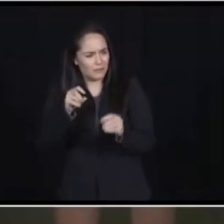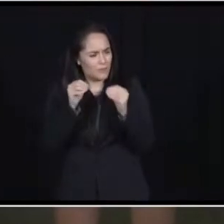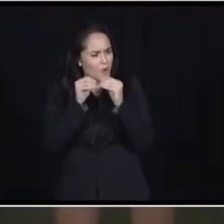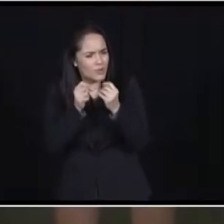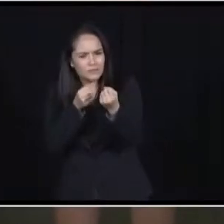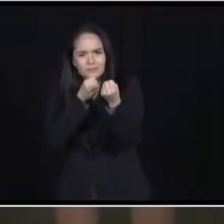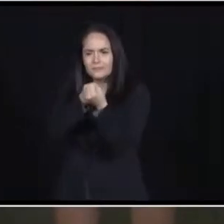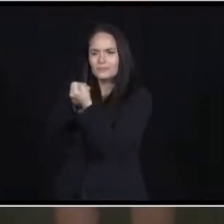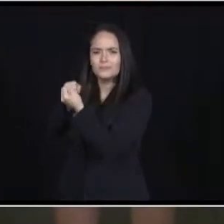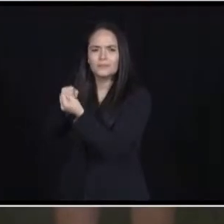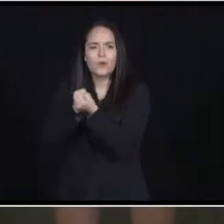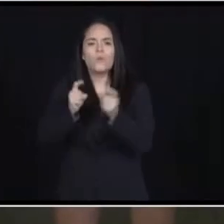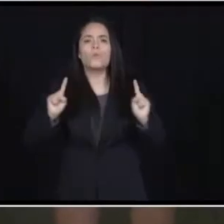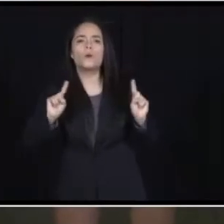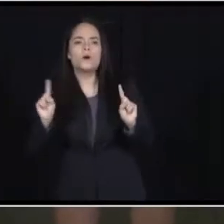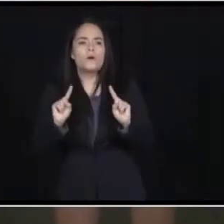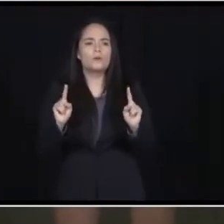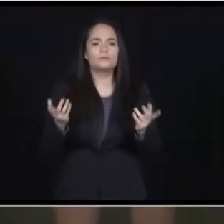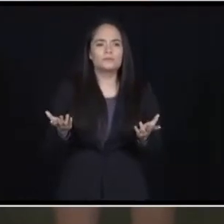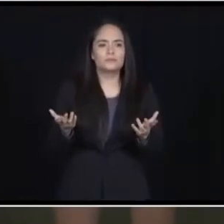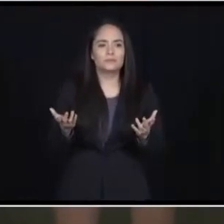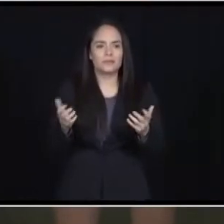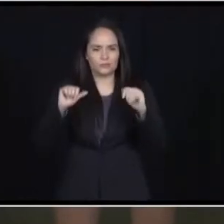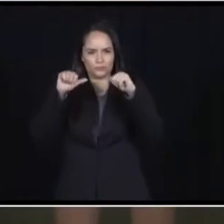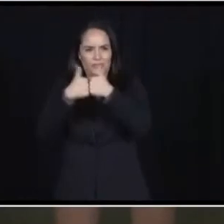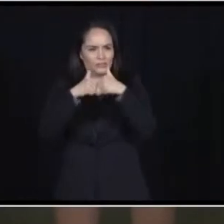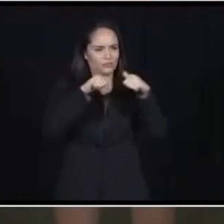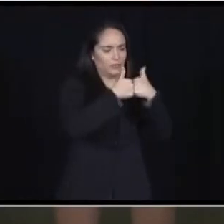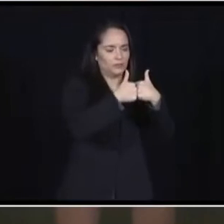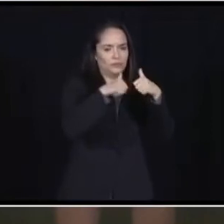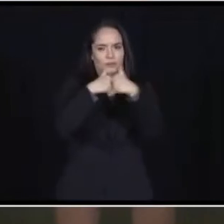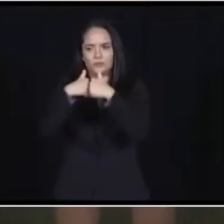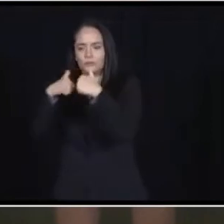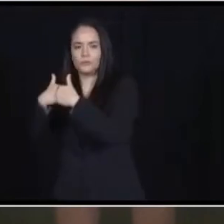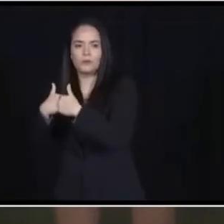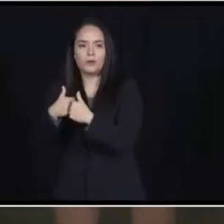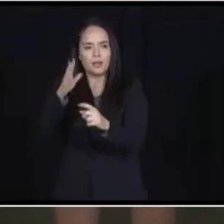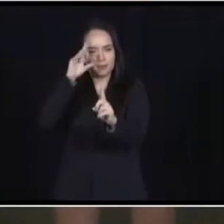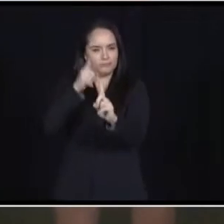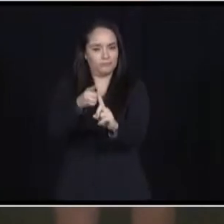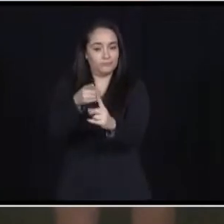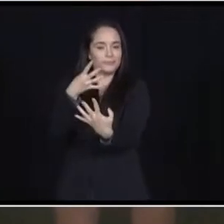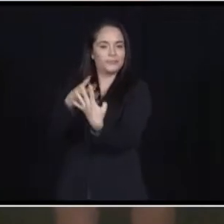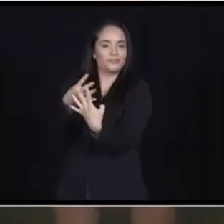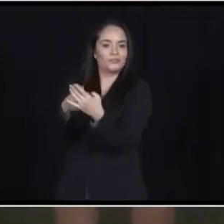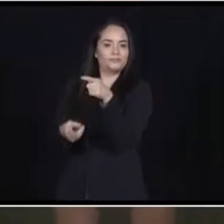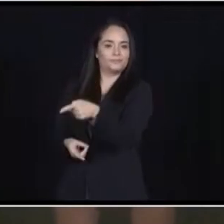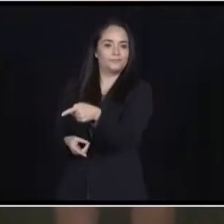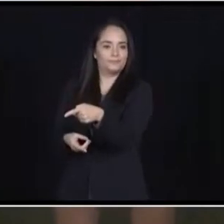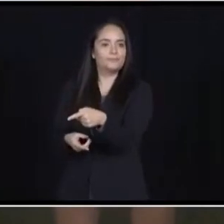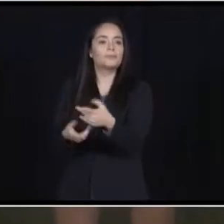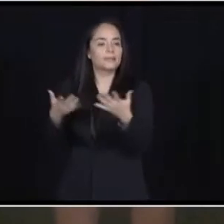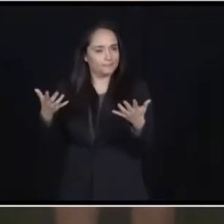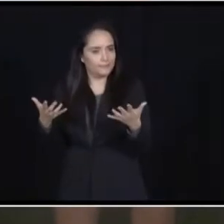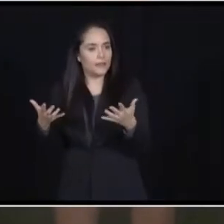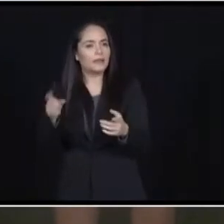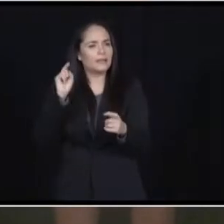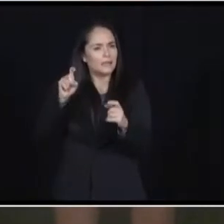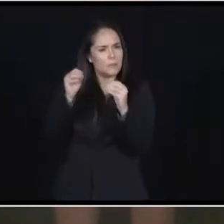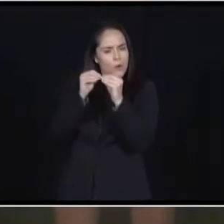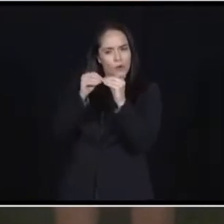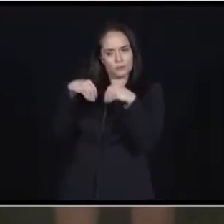correctional facilities. This investment includes funding for mental health programming specific to the needs of corrections staff and